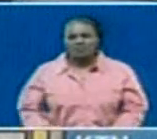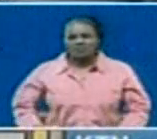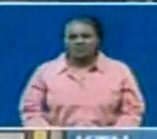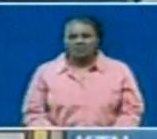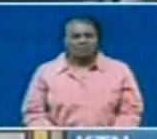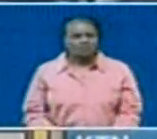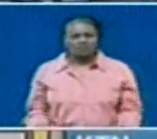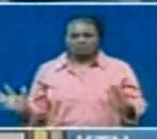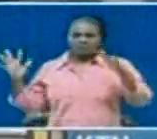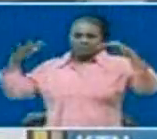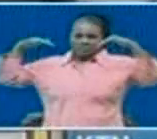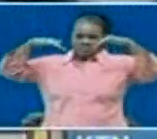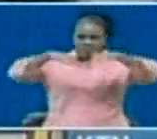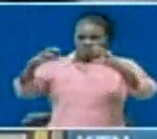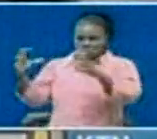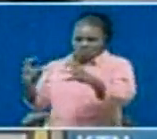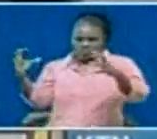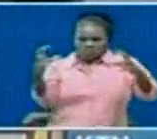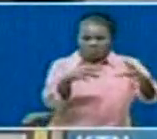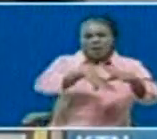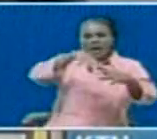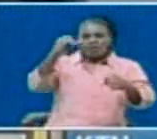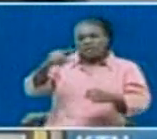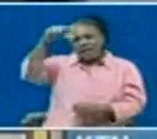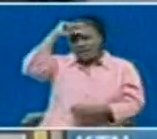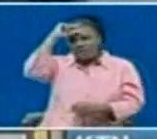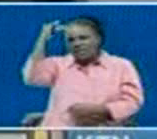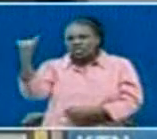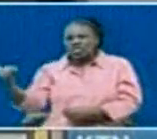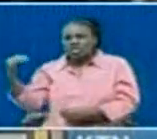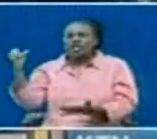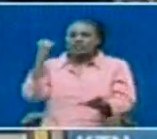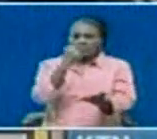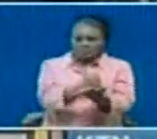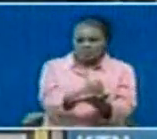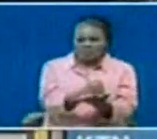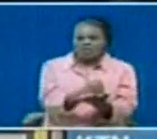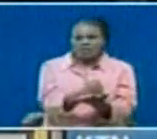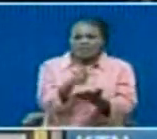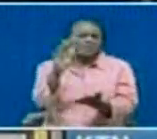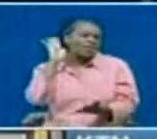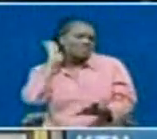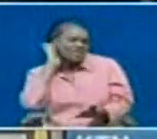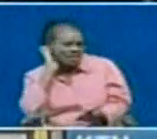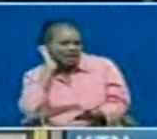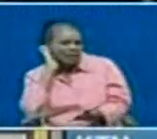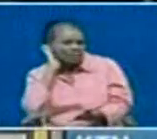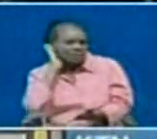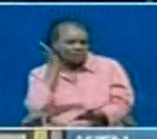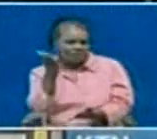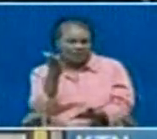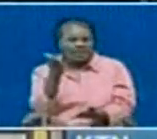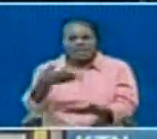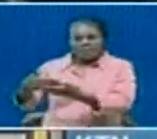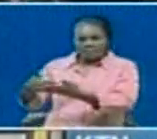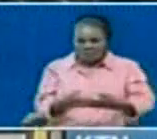They converged in groups outside the government's children's office over news that spread like bushfire in parts of Nyeri town. That a